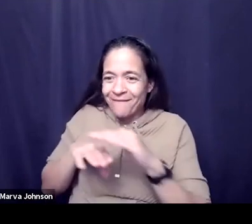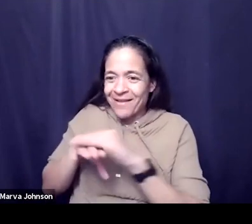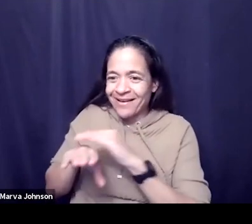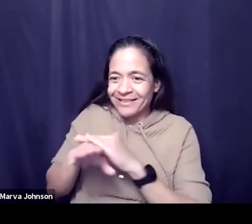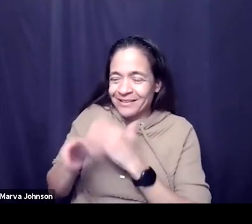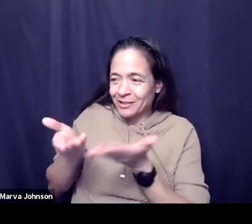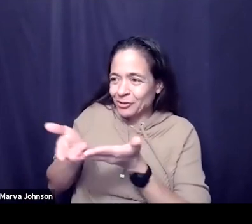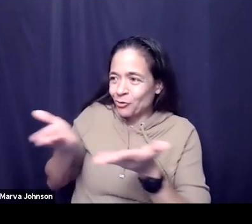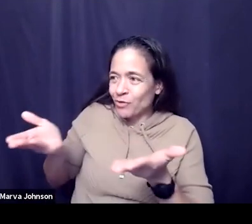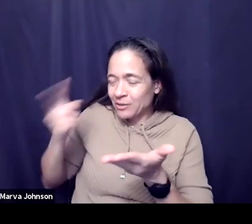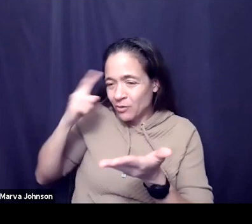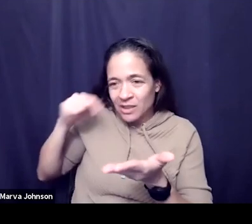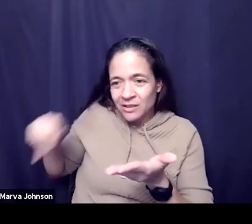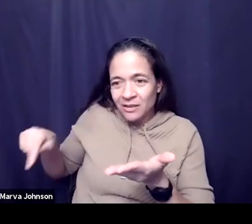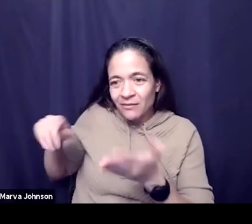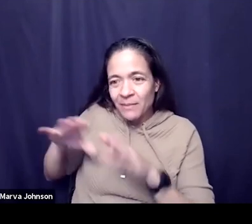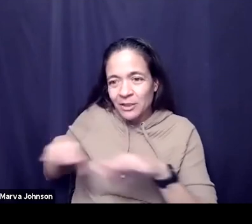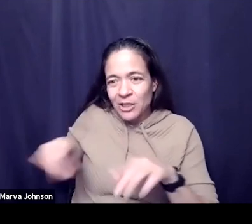so